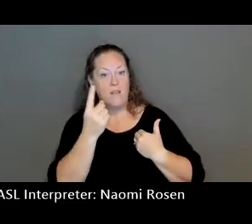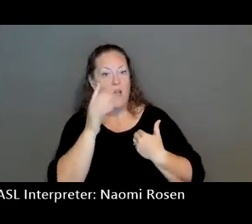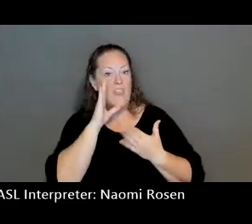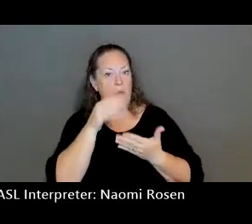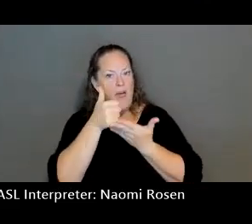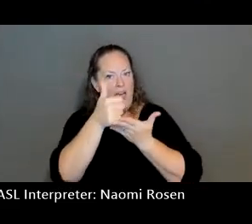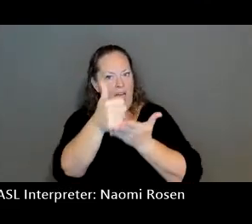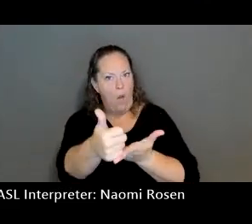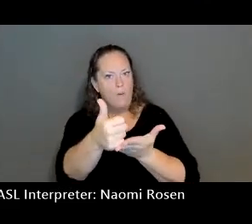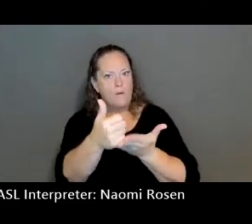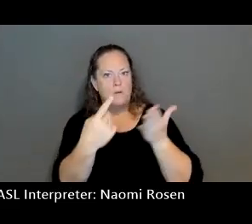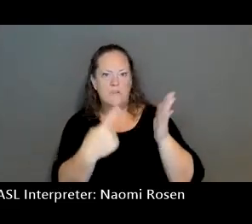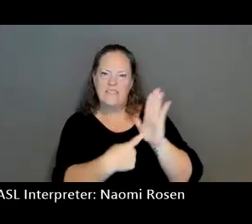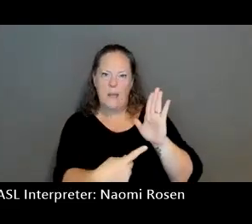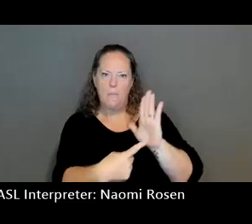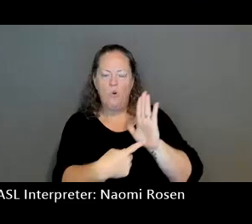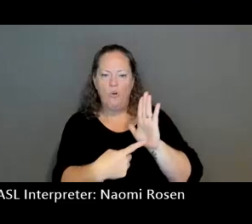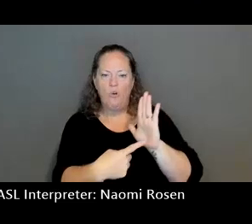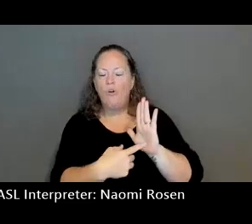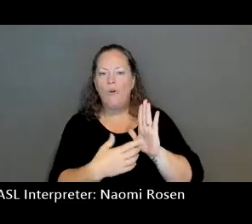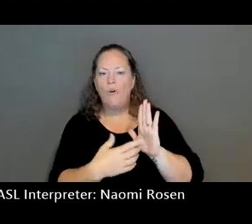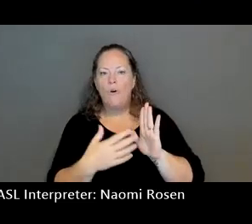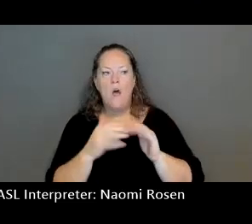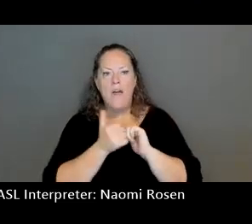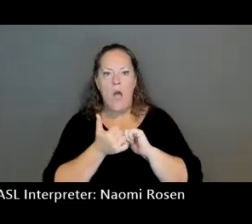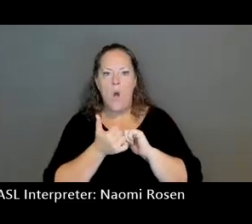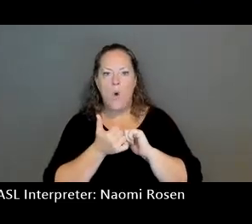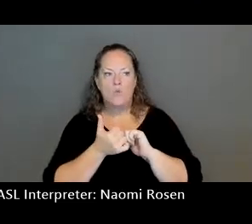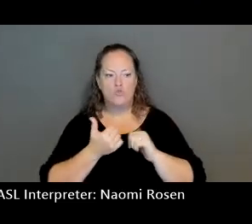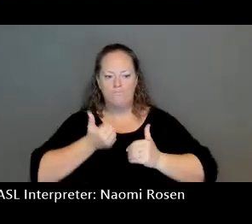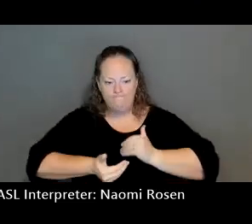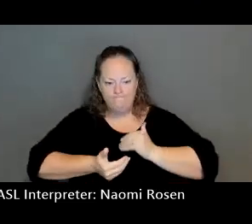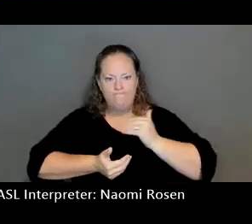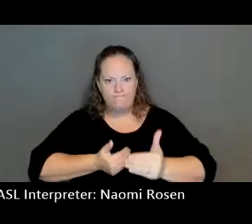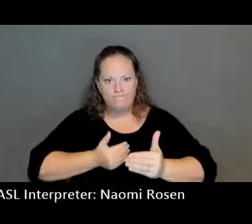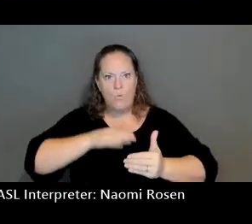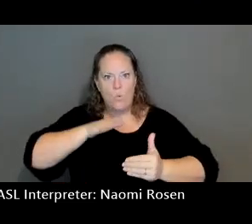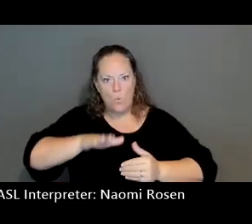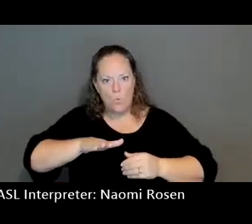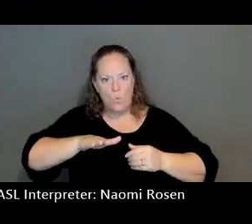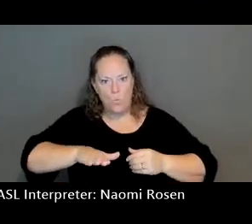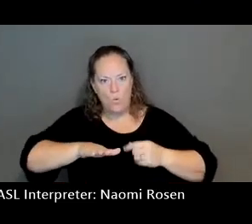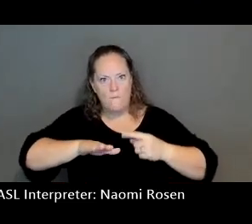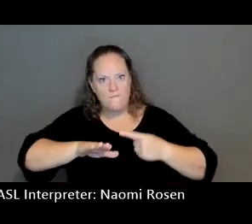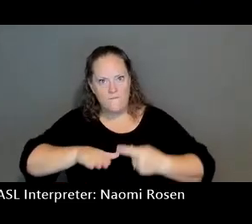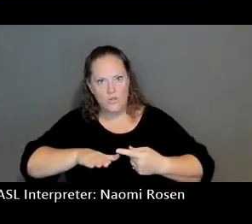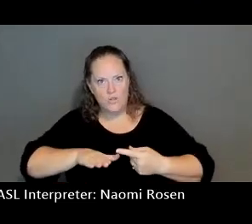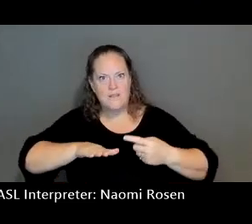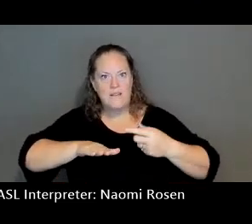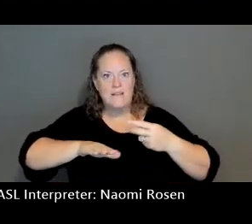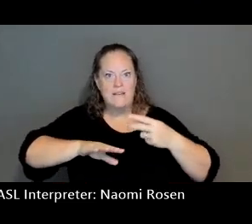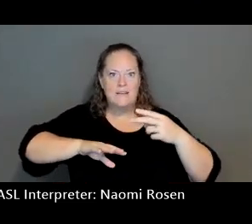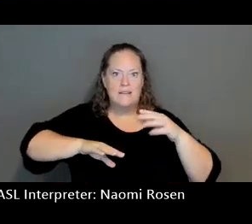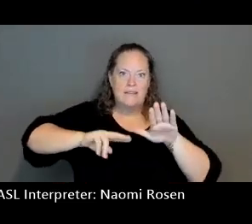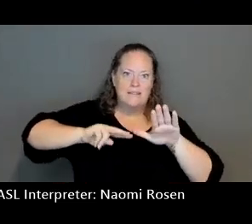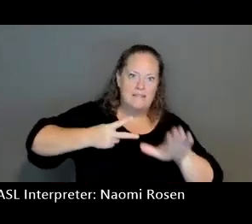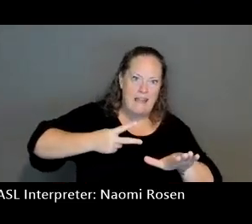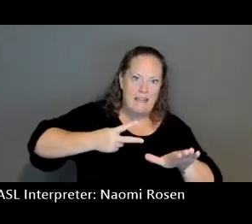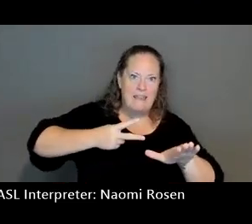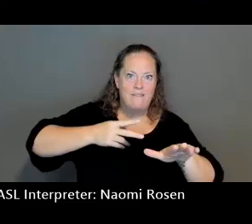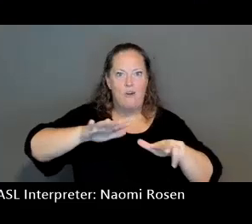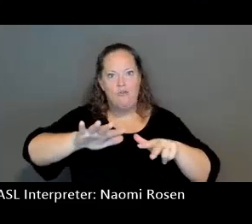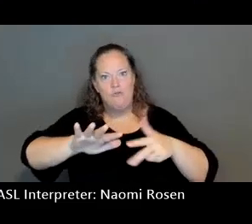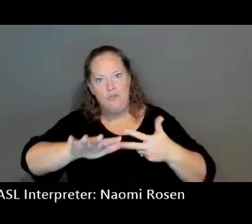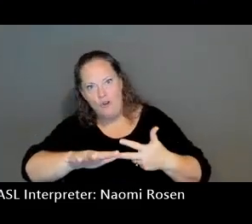an example of how to go through the 5 steps. And the case studies collect